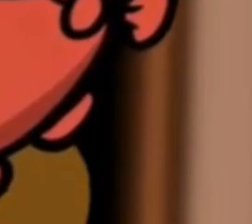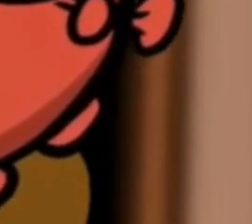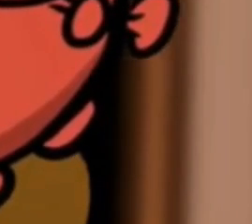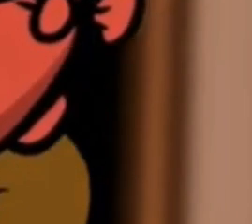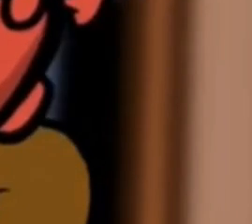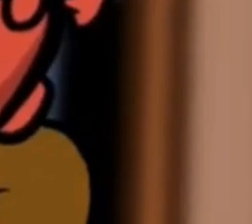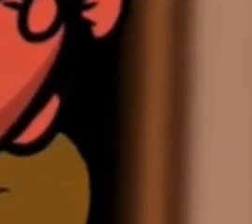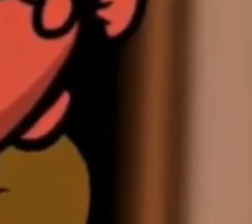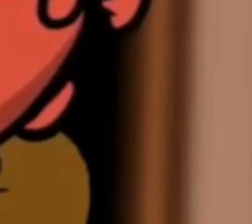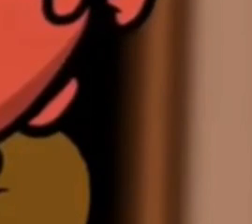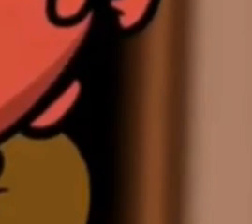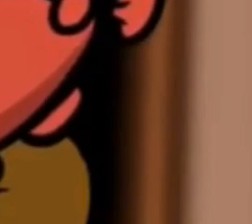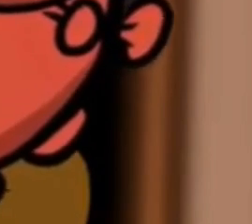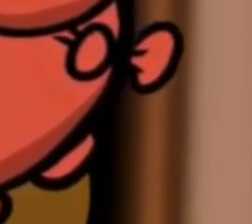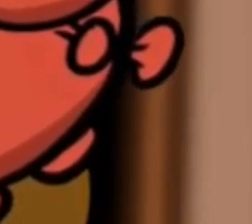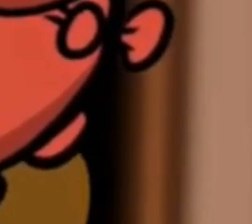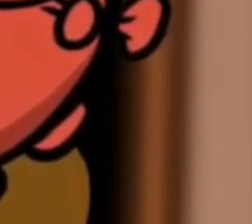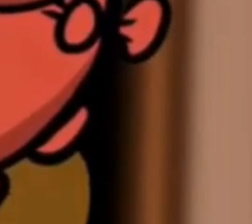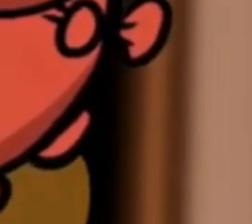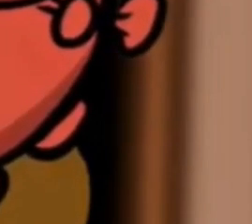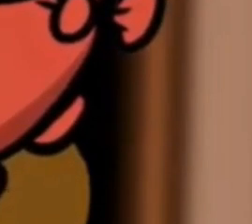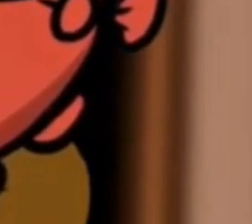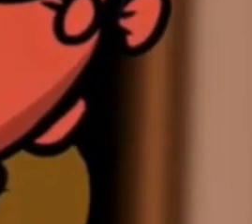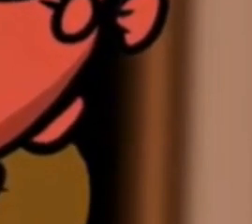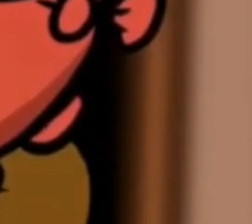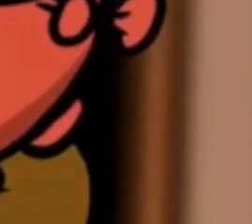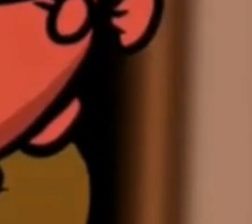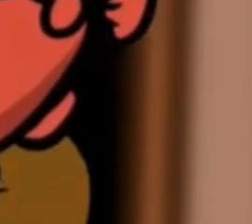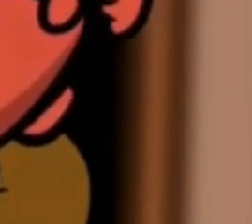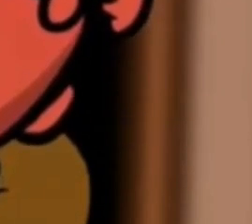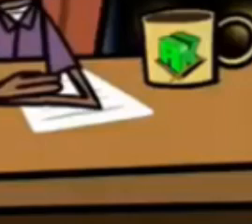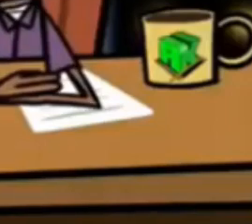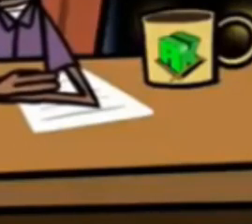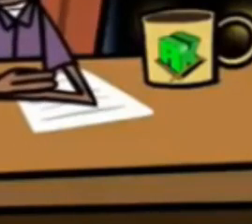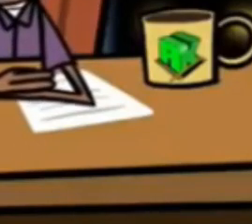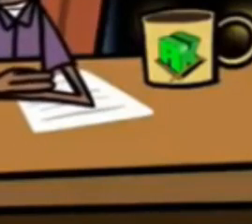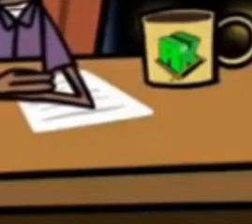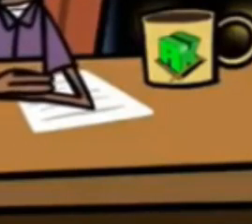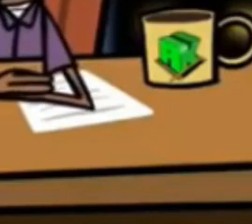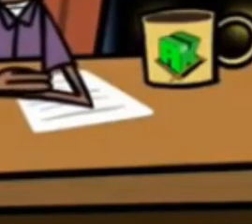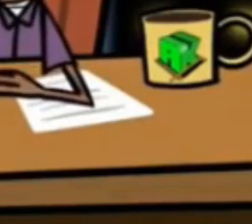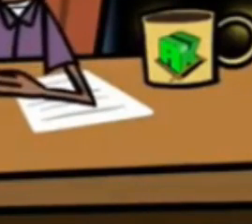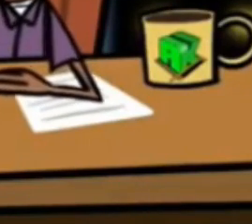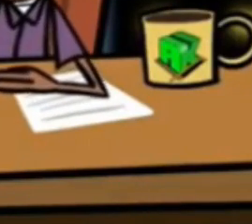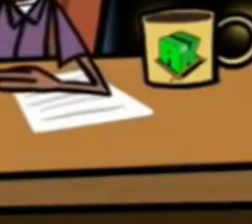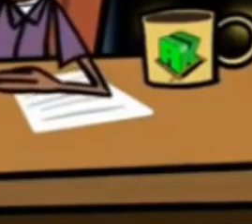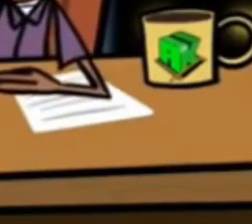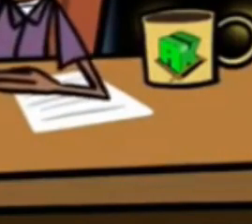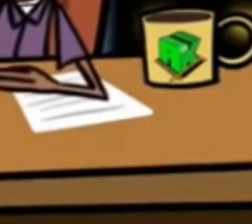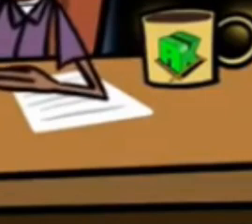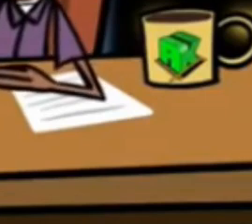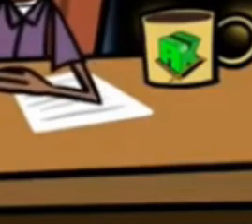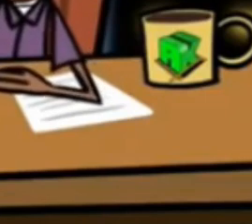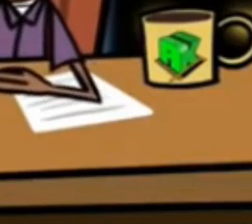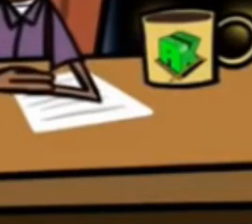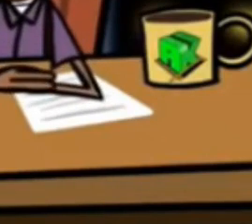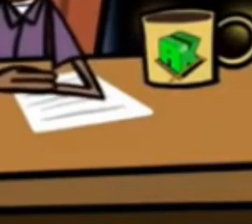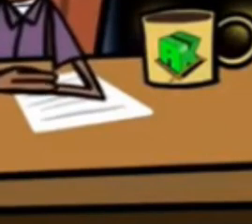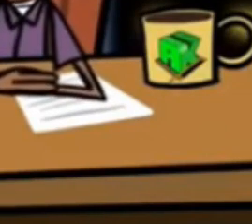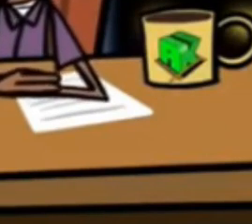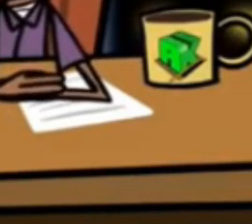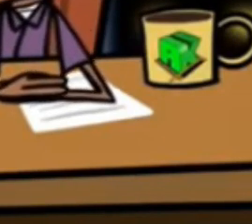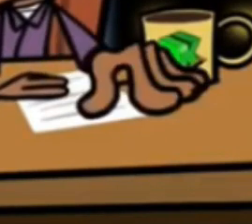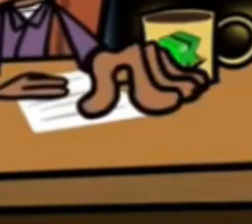in isolation, while 688 persons have been released from quarantine. Dr. Laws gave